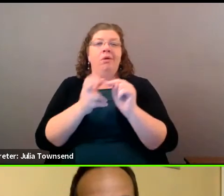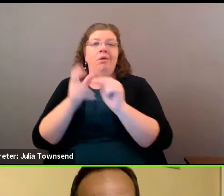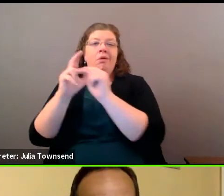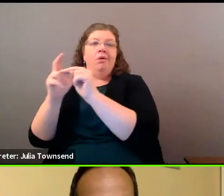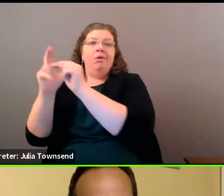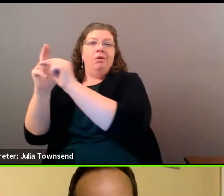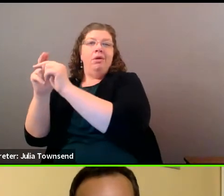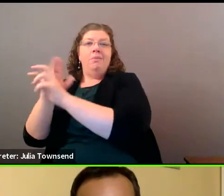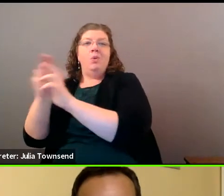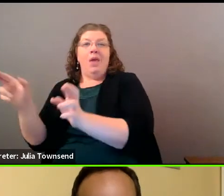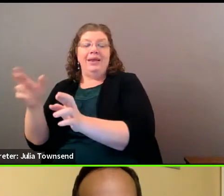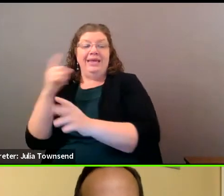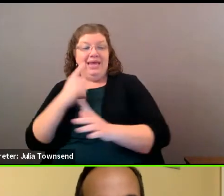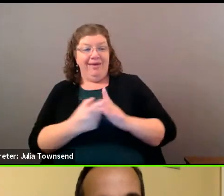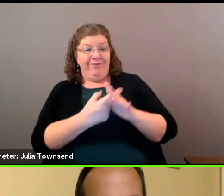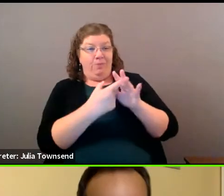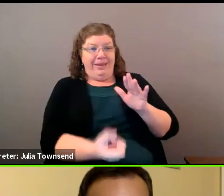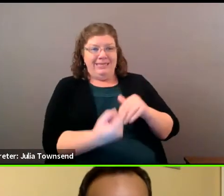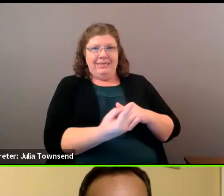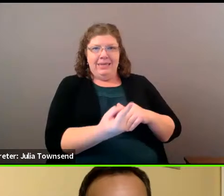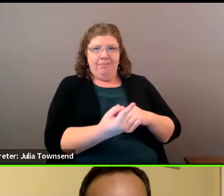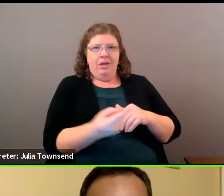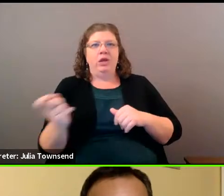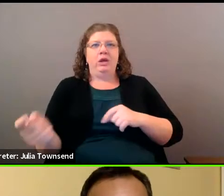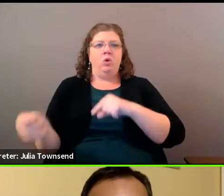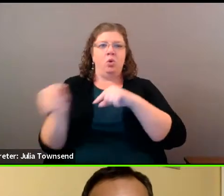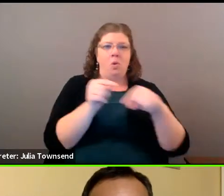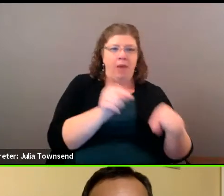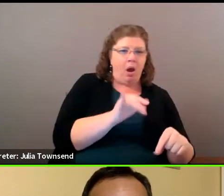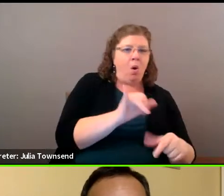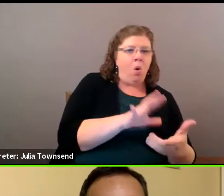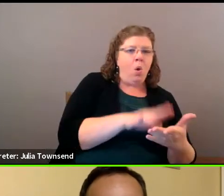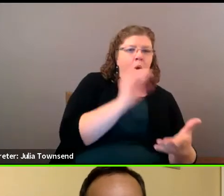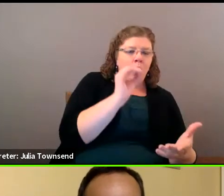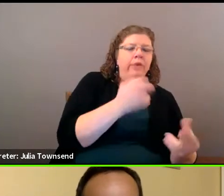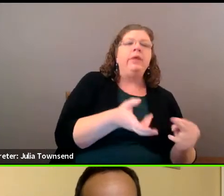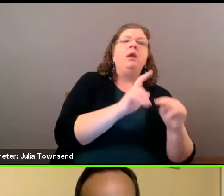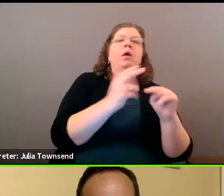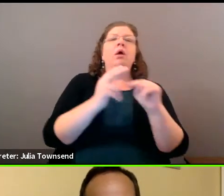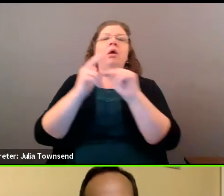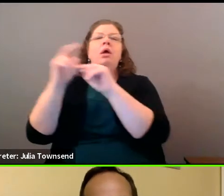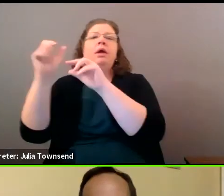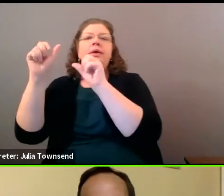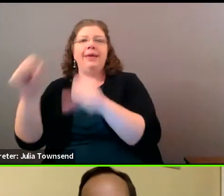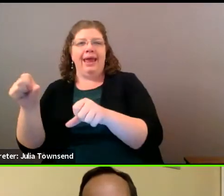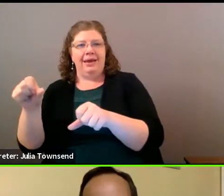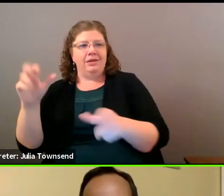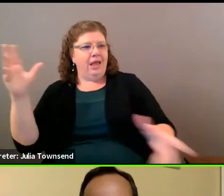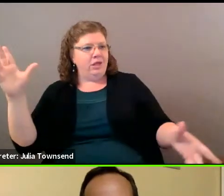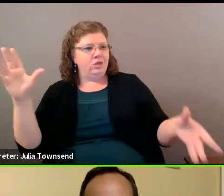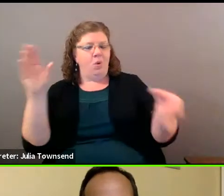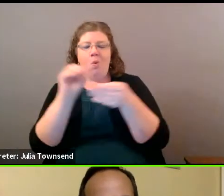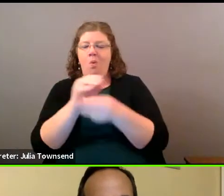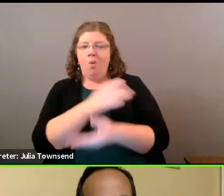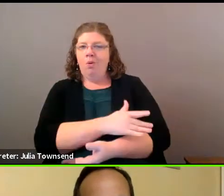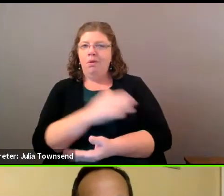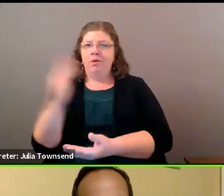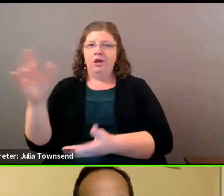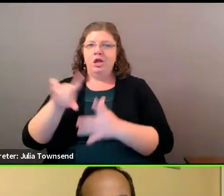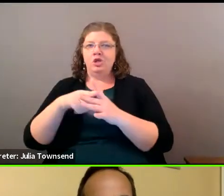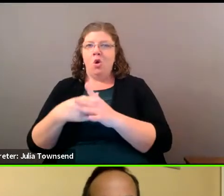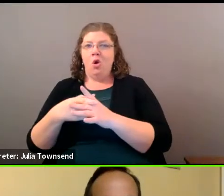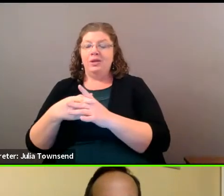be ready for grade level material. And so there's the whole map that starts at the